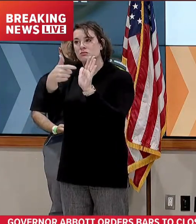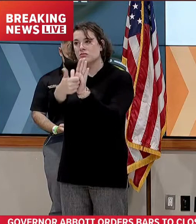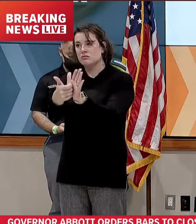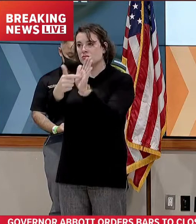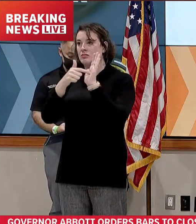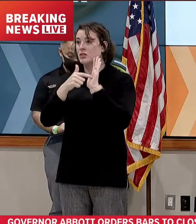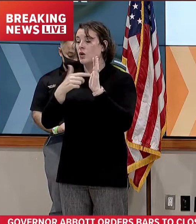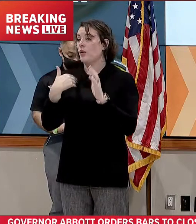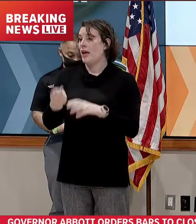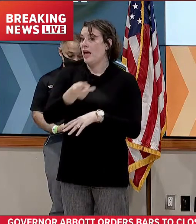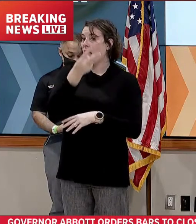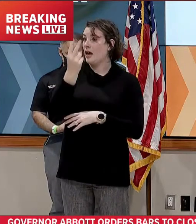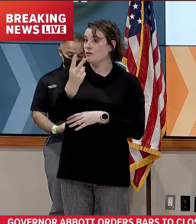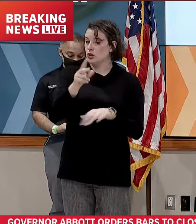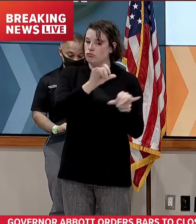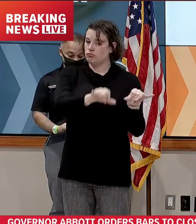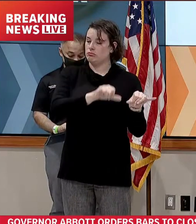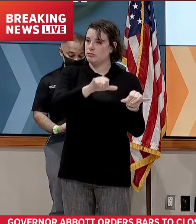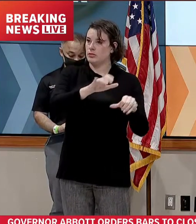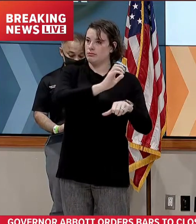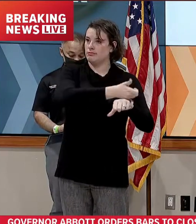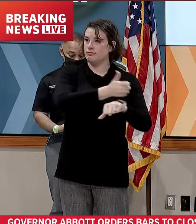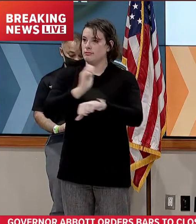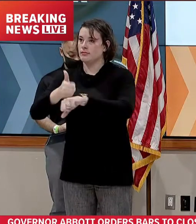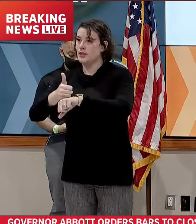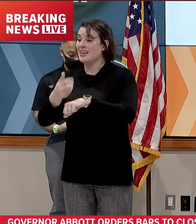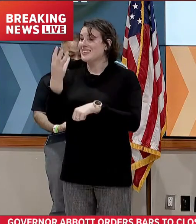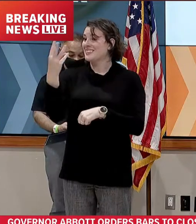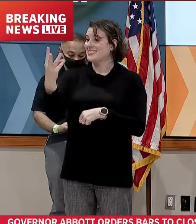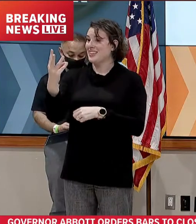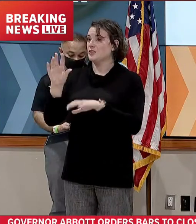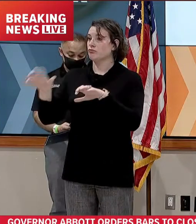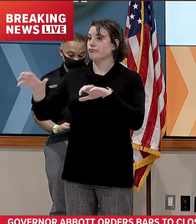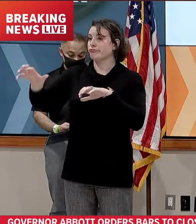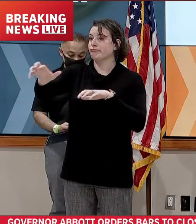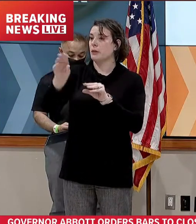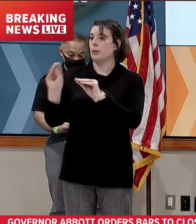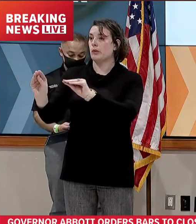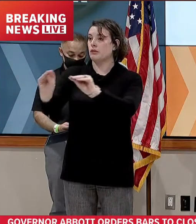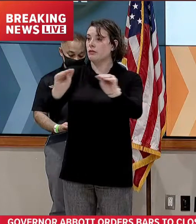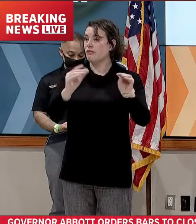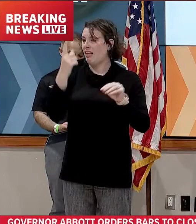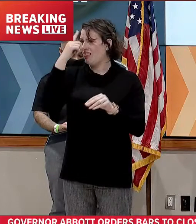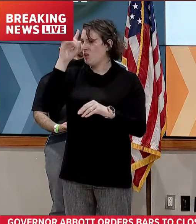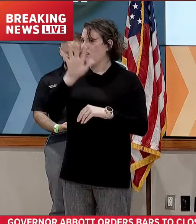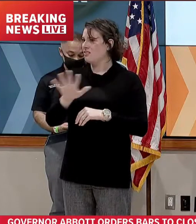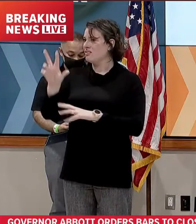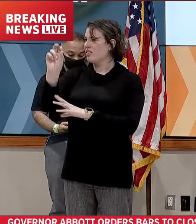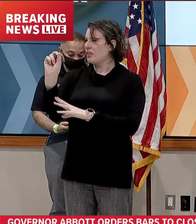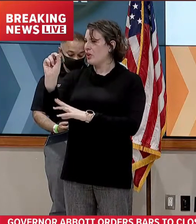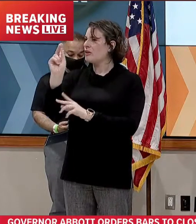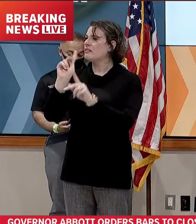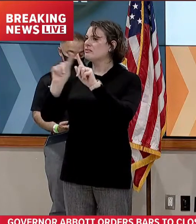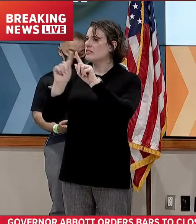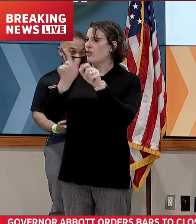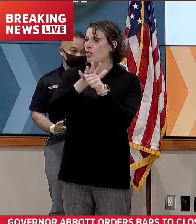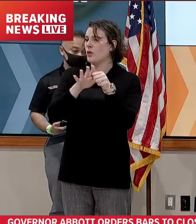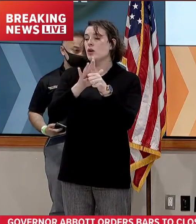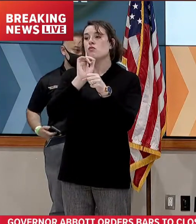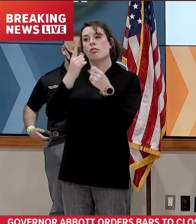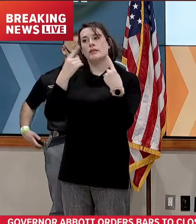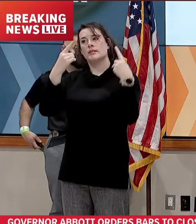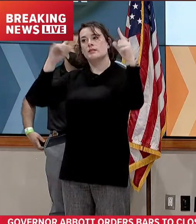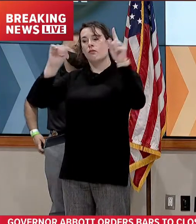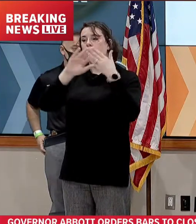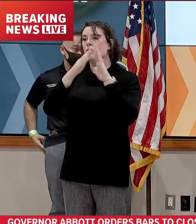fixed sites. We've got 6 mobile sites that have visited, I think, upwards of 30 locations at this point. Great success in the